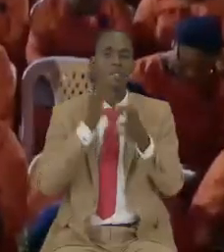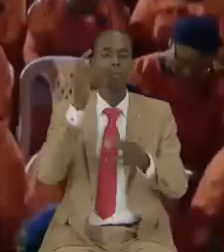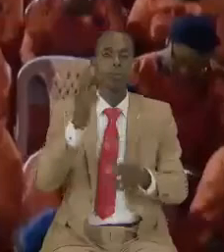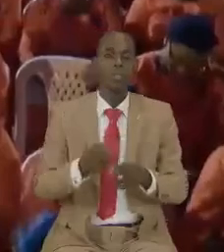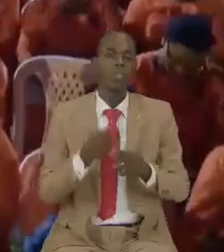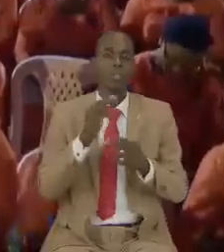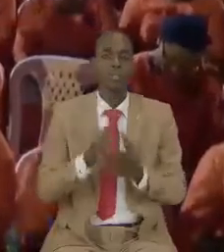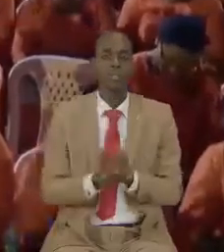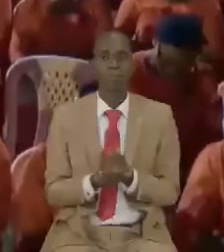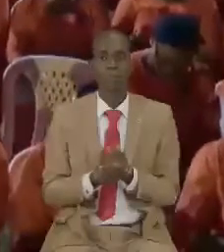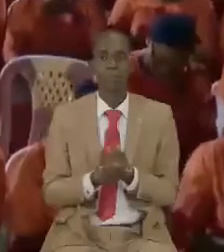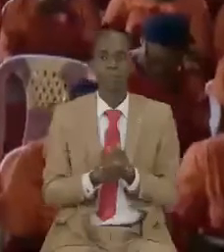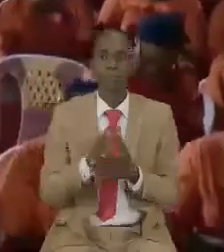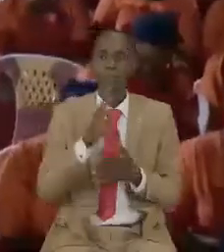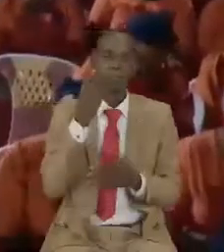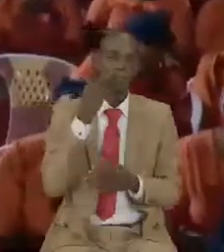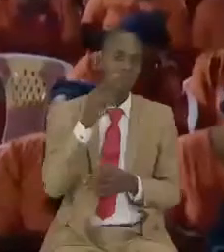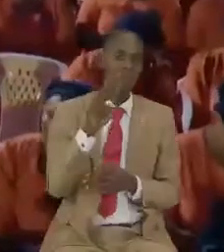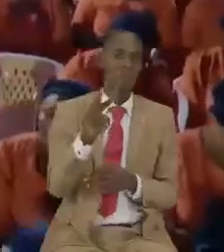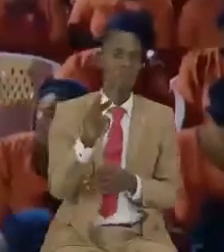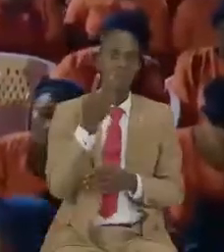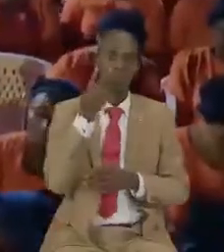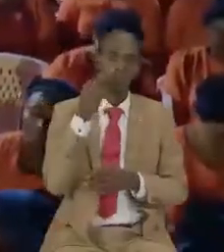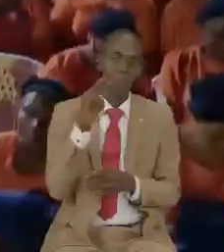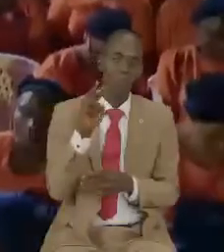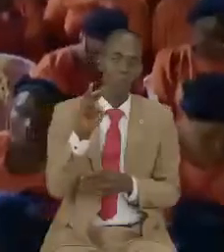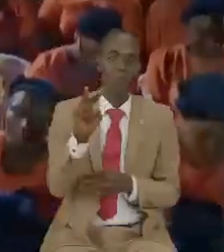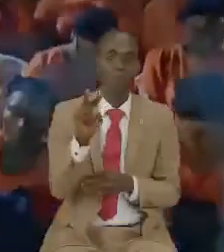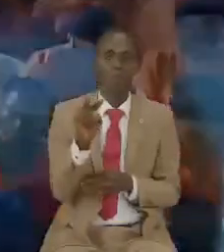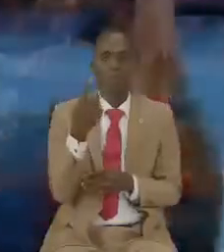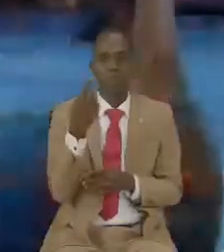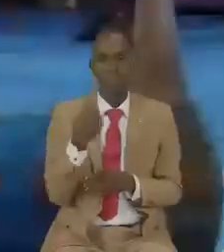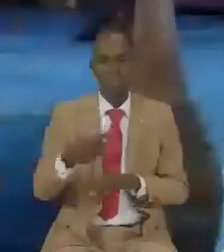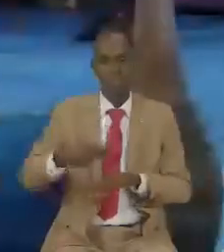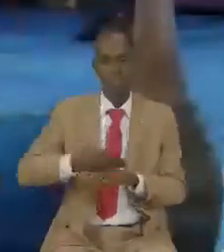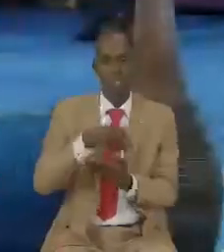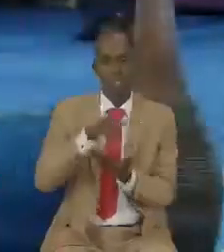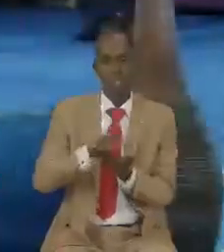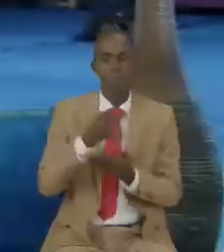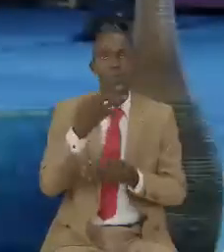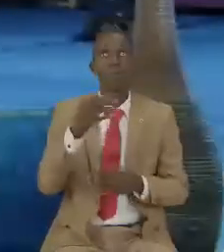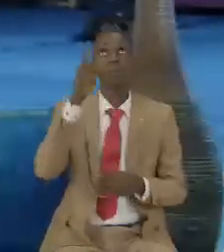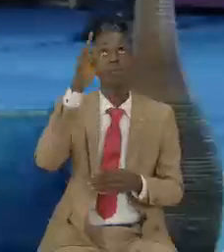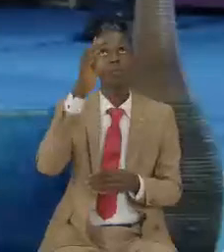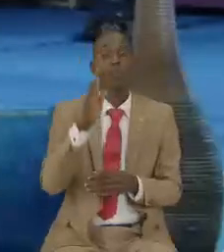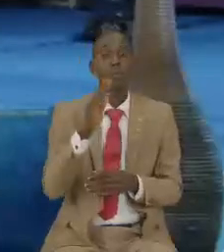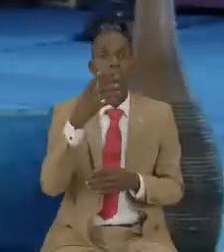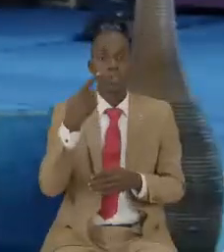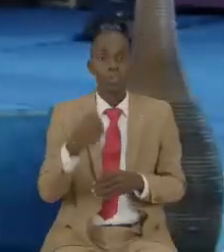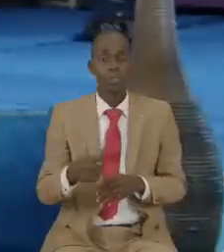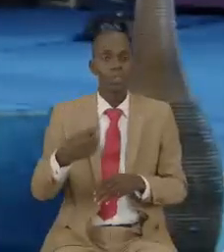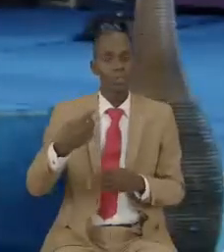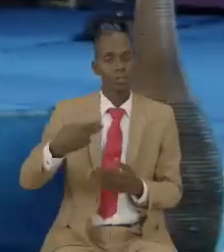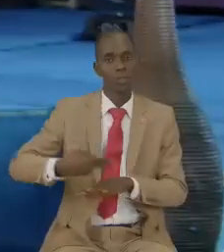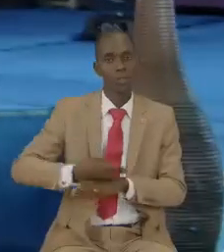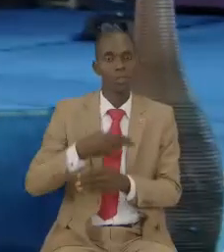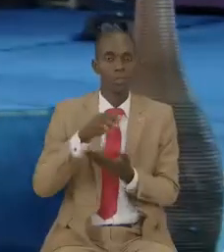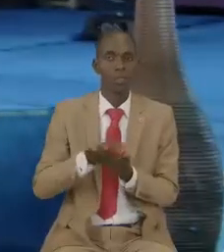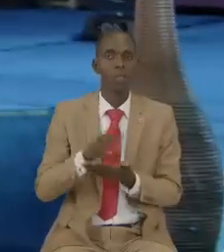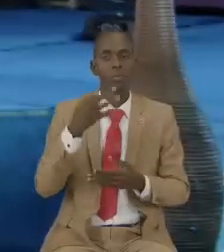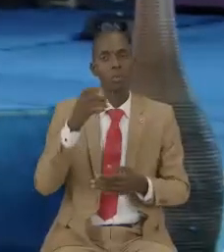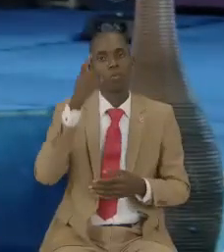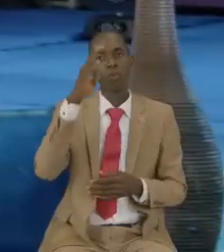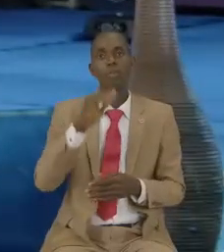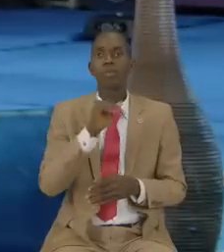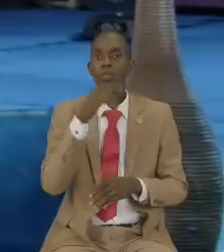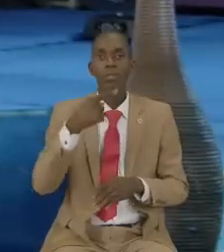name. Behold, behold, behold the Lamb of God. The Lamb of God, not the Lamb